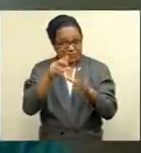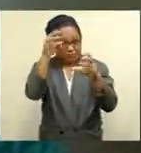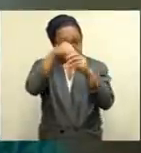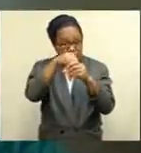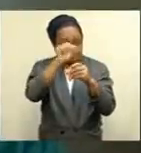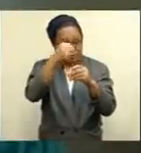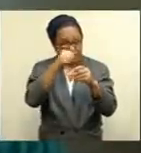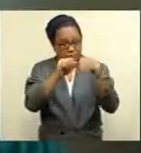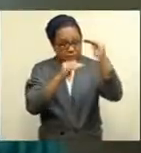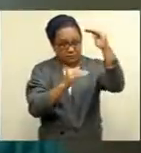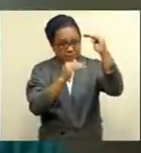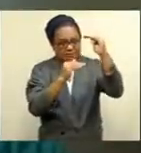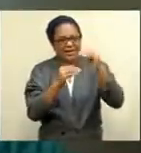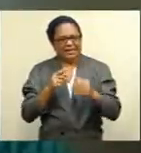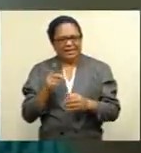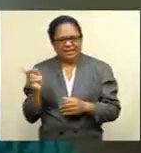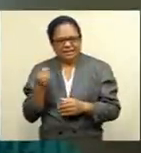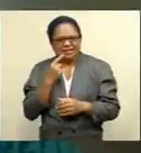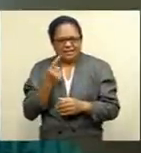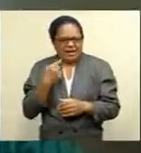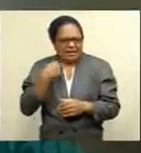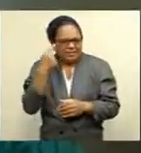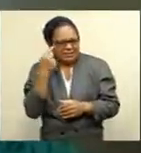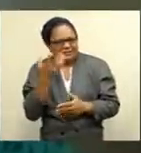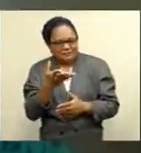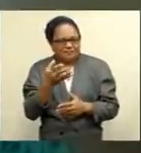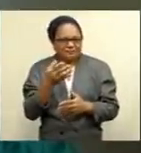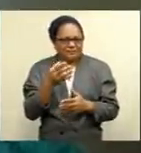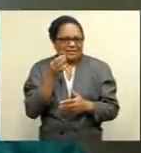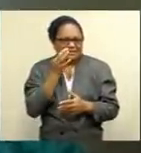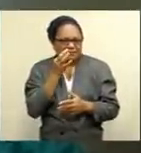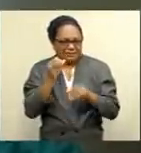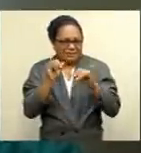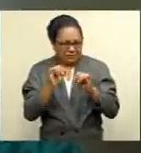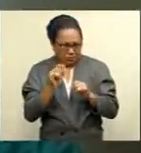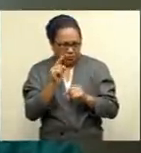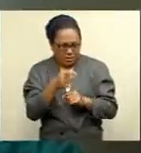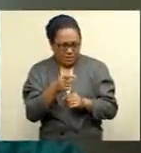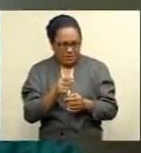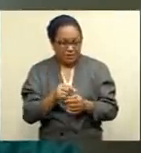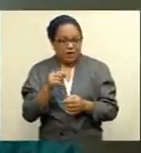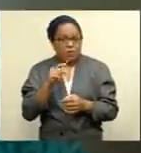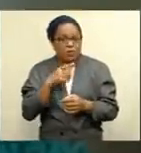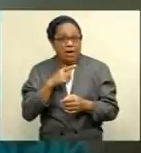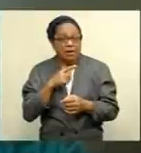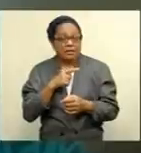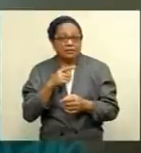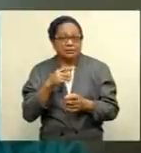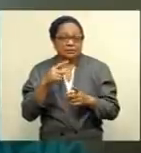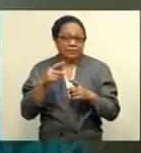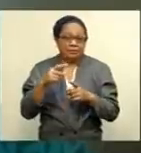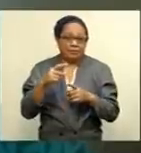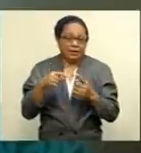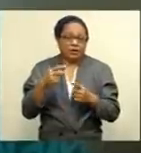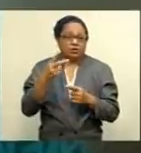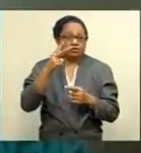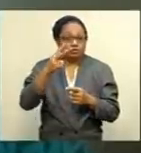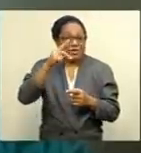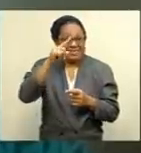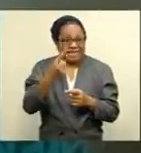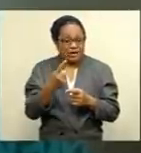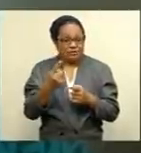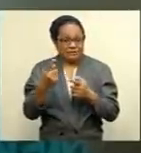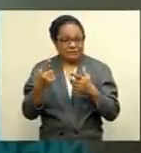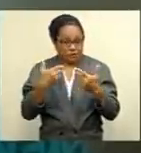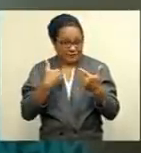think, controversial issue because there are about 2,000, just over 2,000 universities who